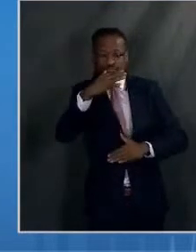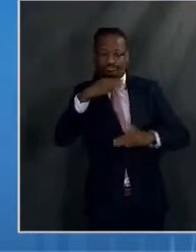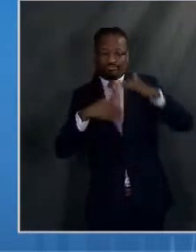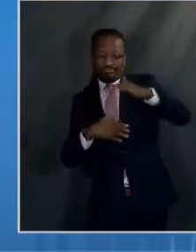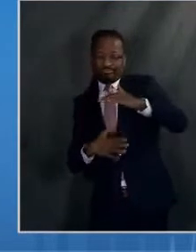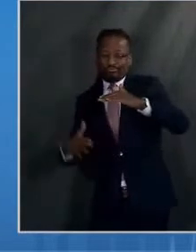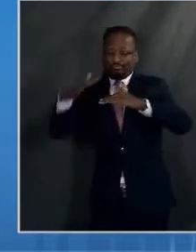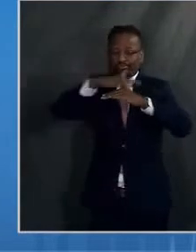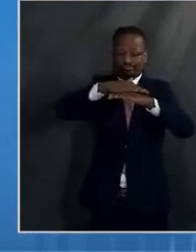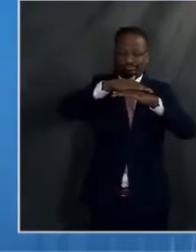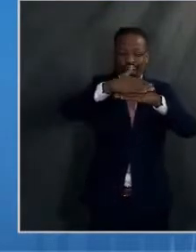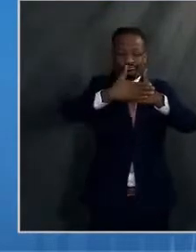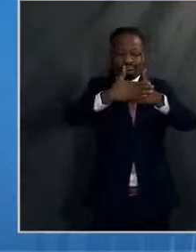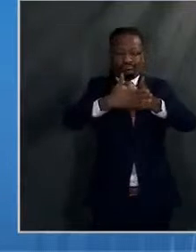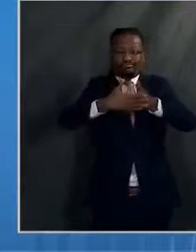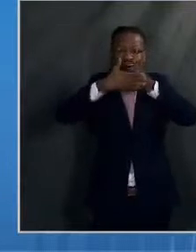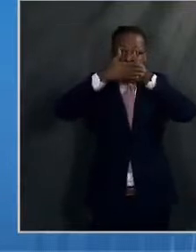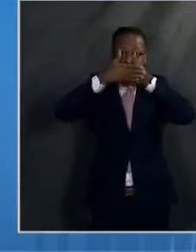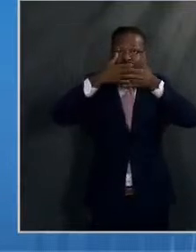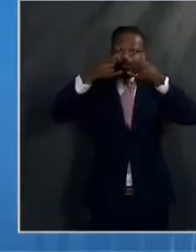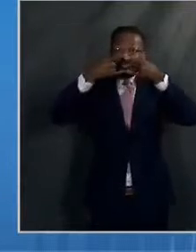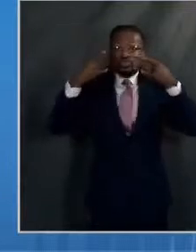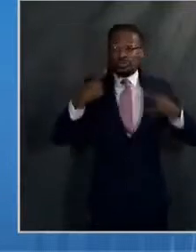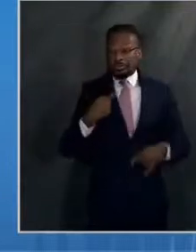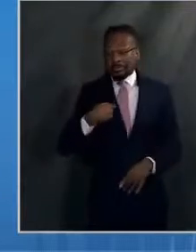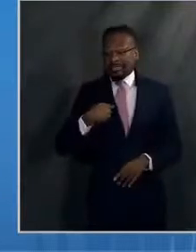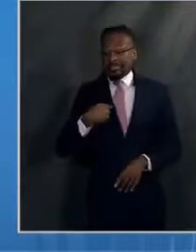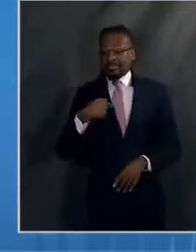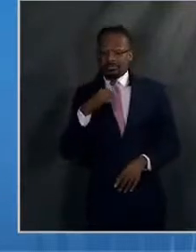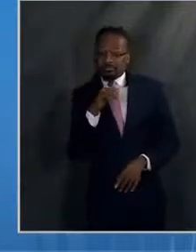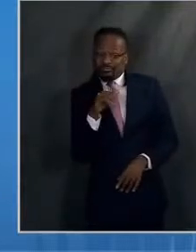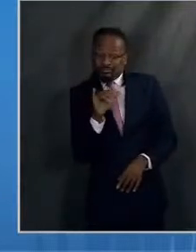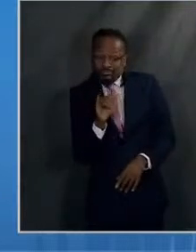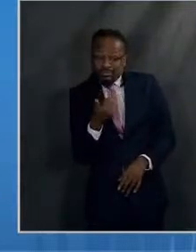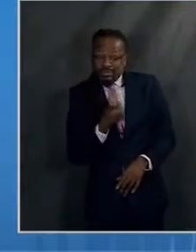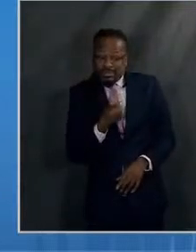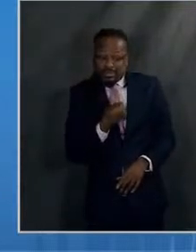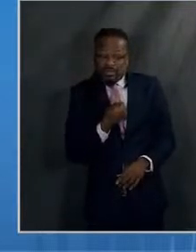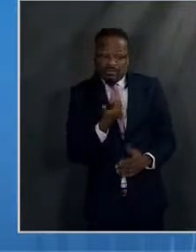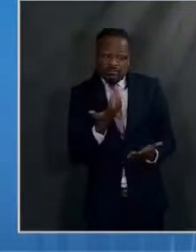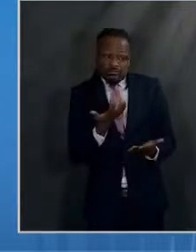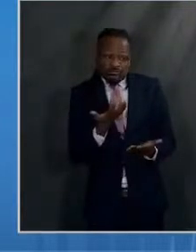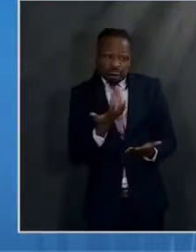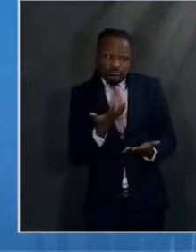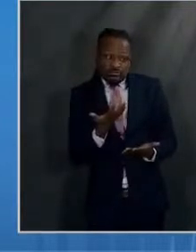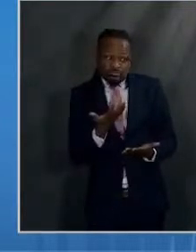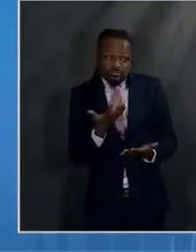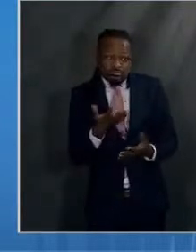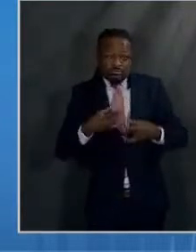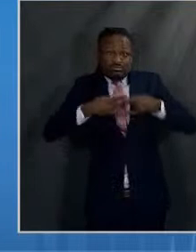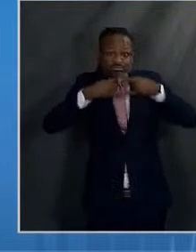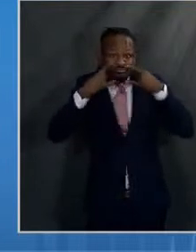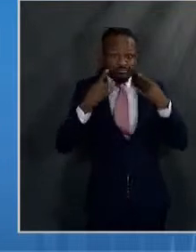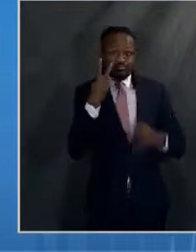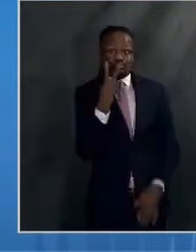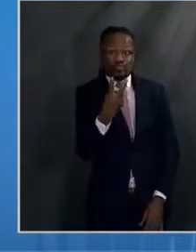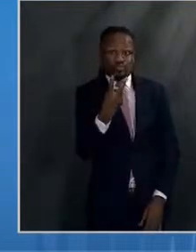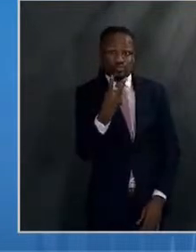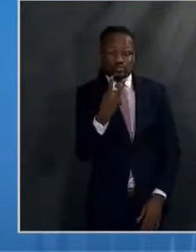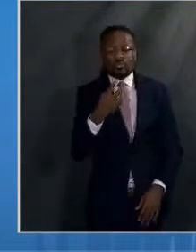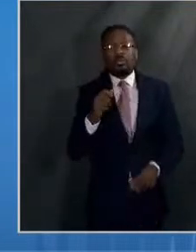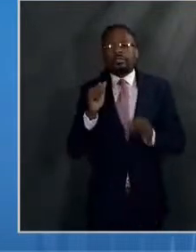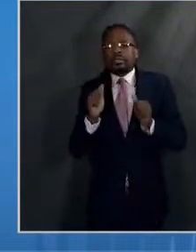often myself wear 2 masks. Can we make a general recommendation that doesn't have scientific basis